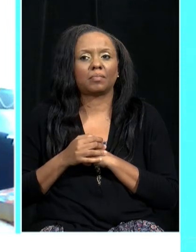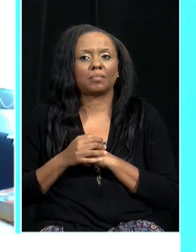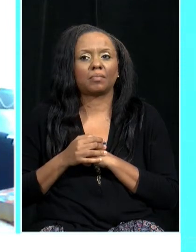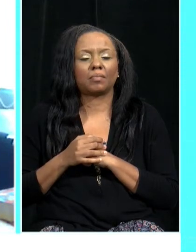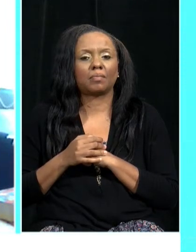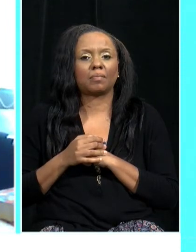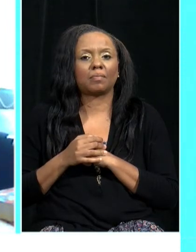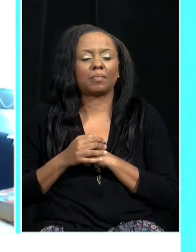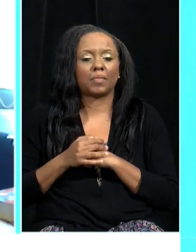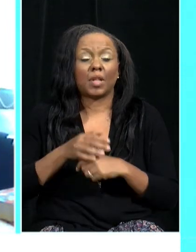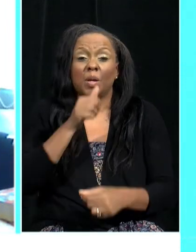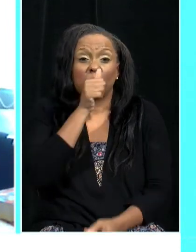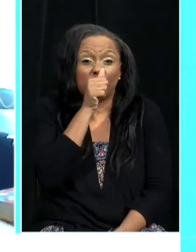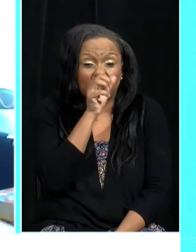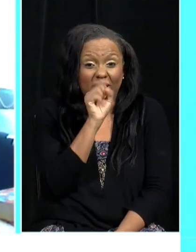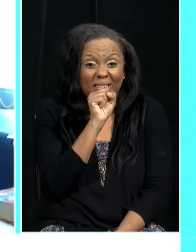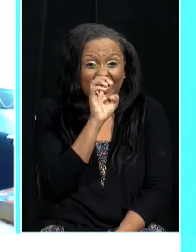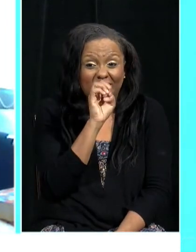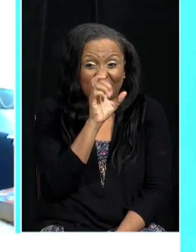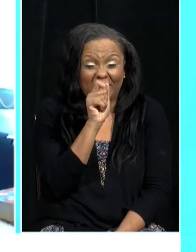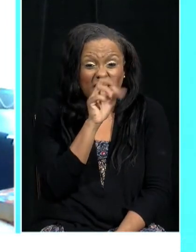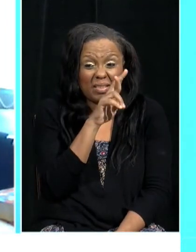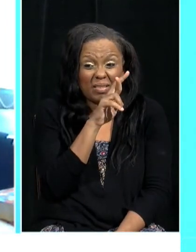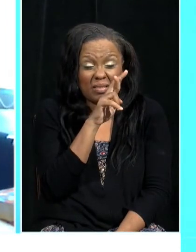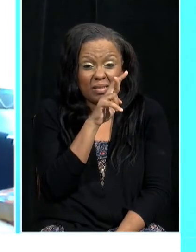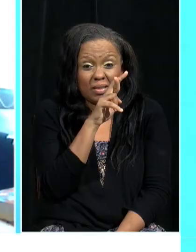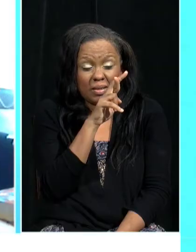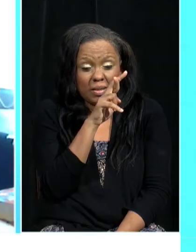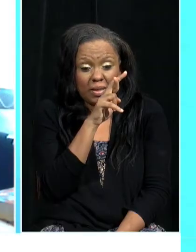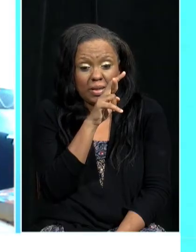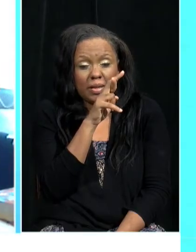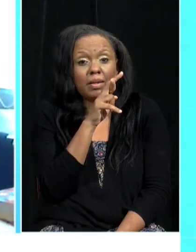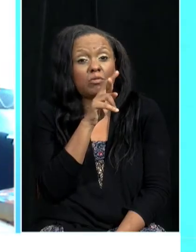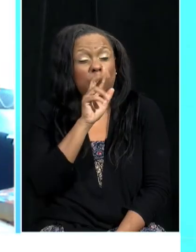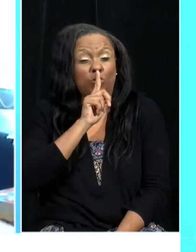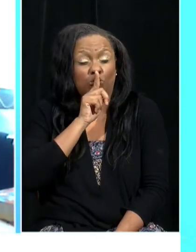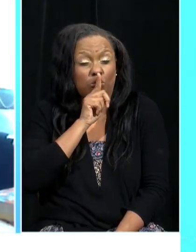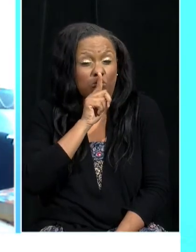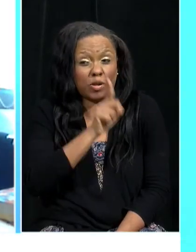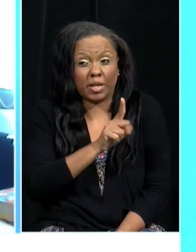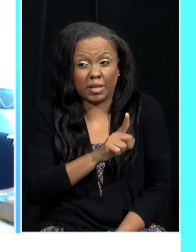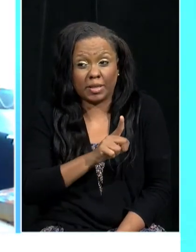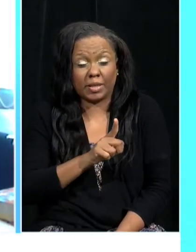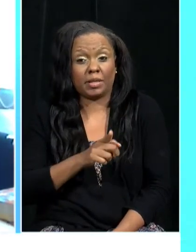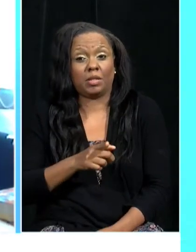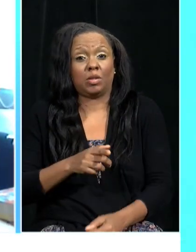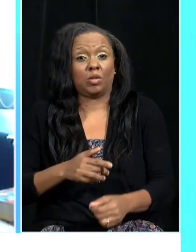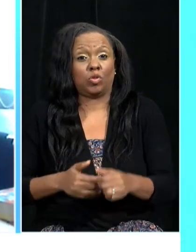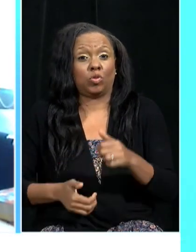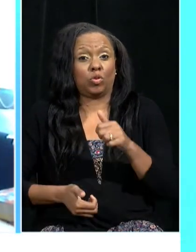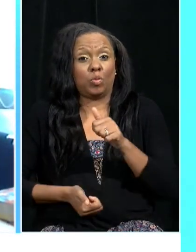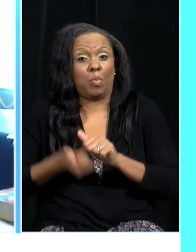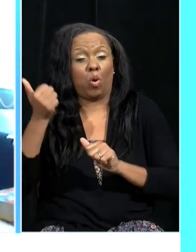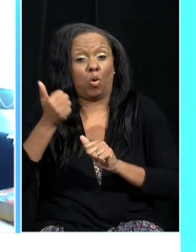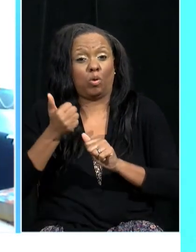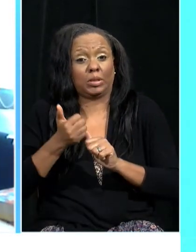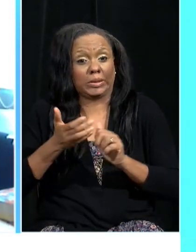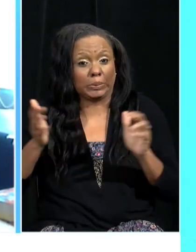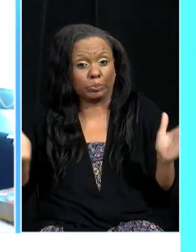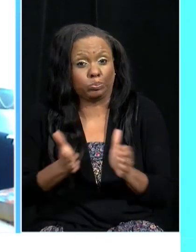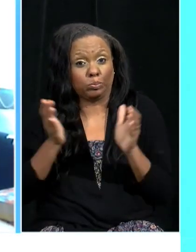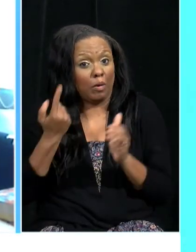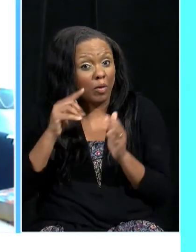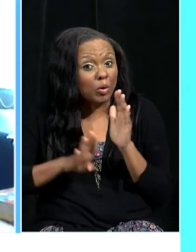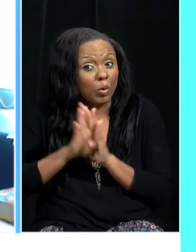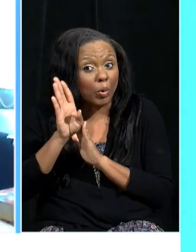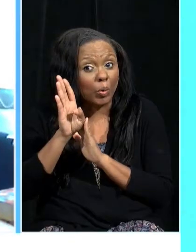our parts when as it stands right now, the very industry that is the most thriving and robust is